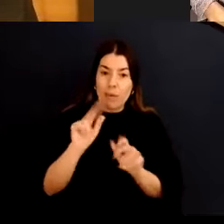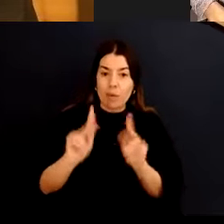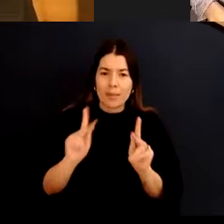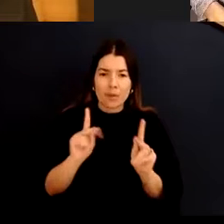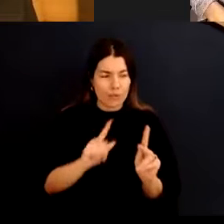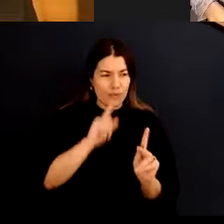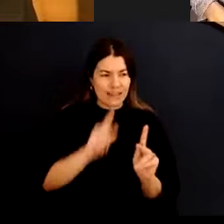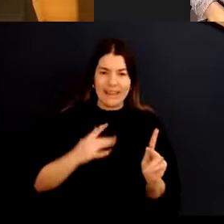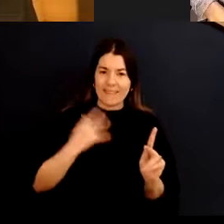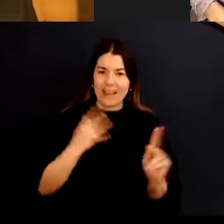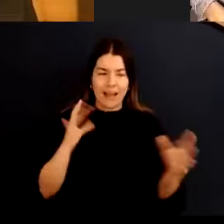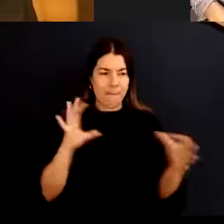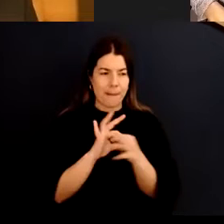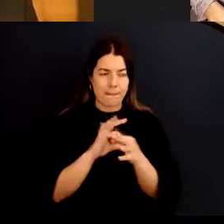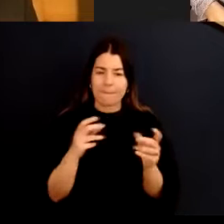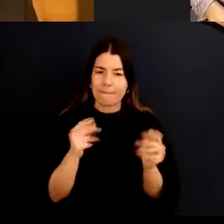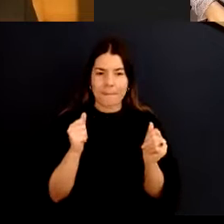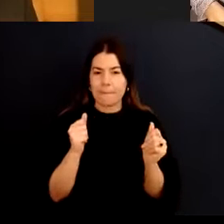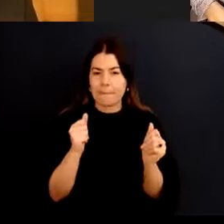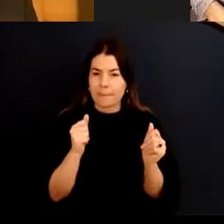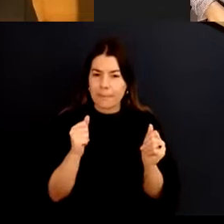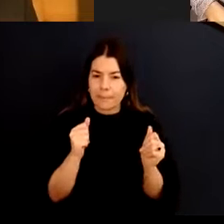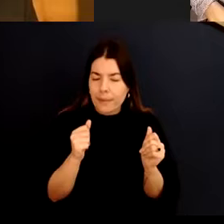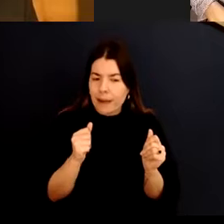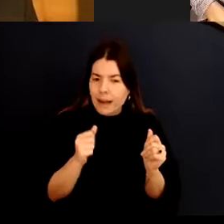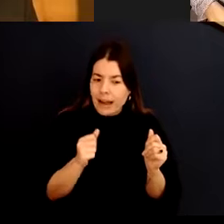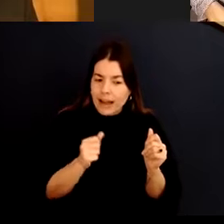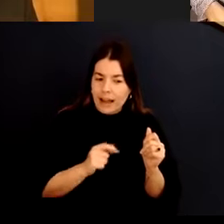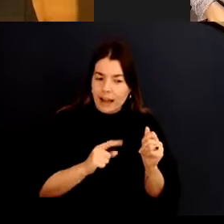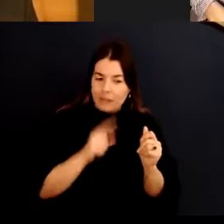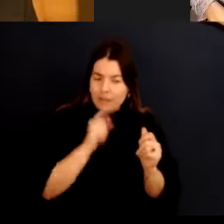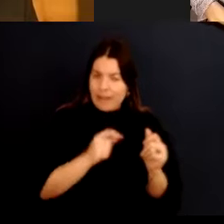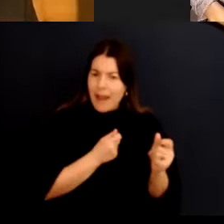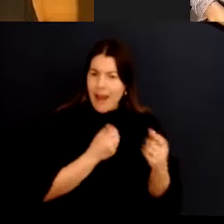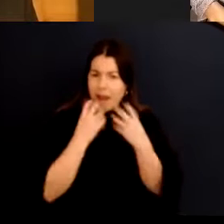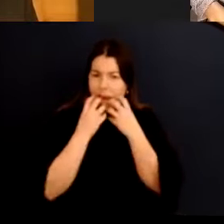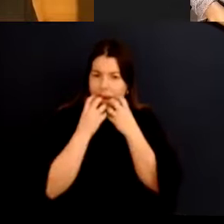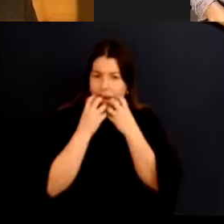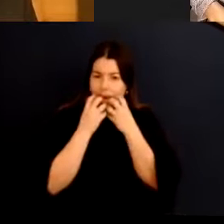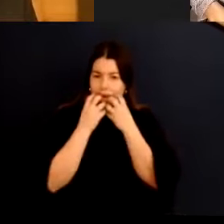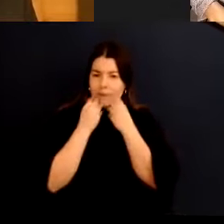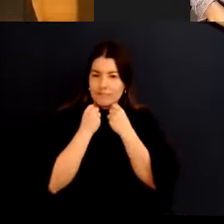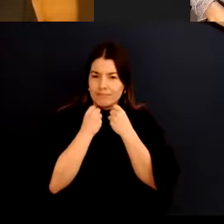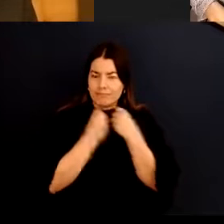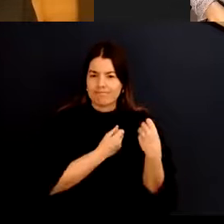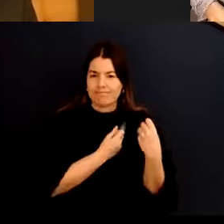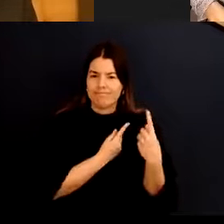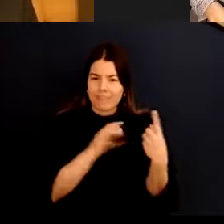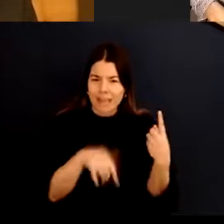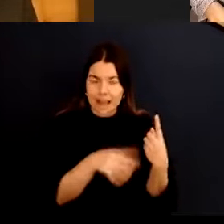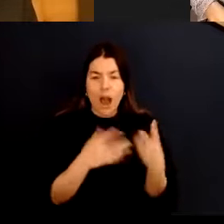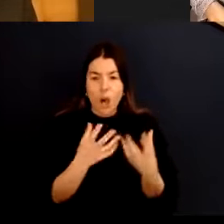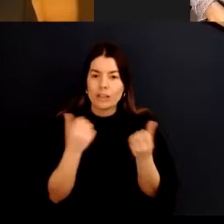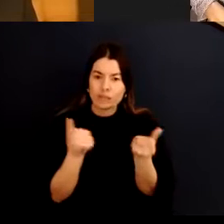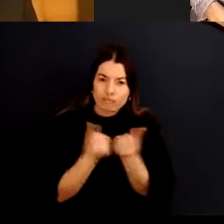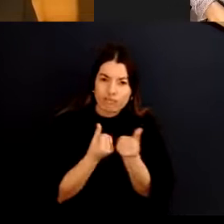And I didn't take that for granted, and whatever they needed, 10 however I could seconds. help them, I would address, help them.